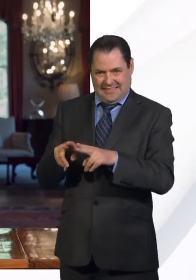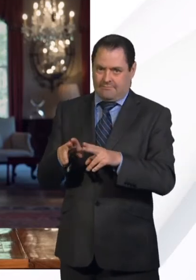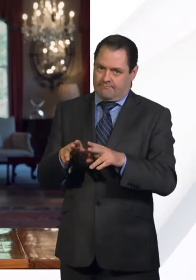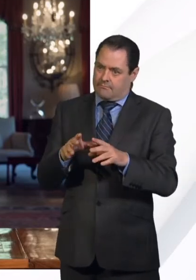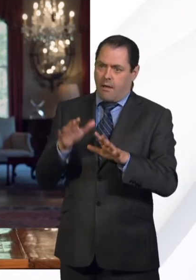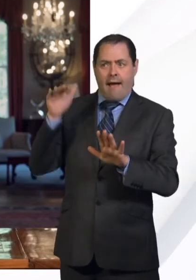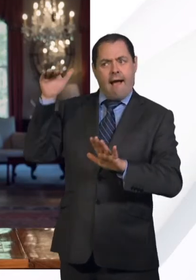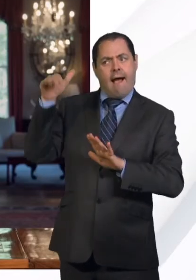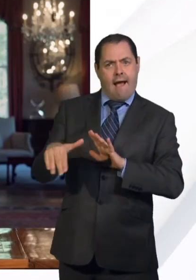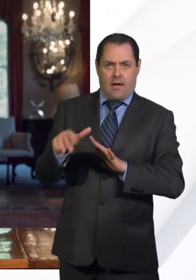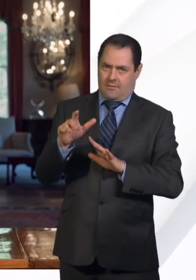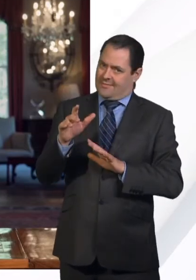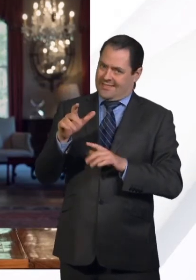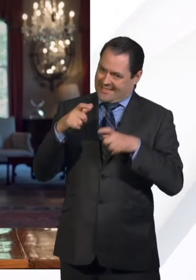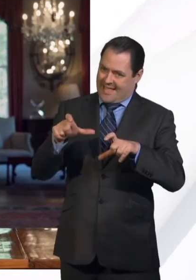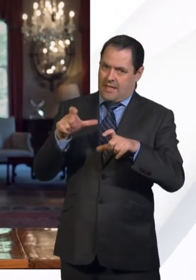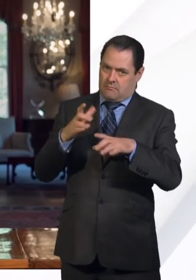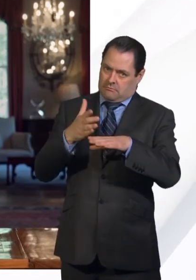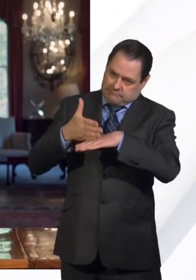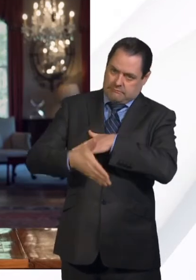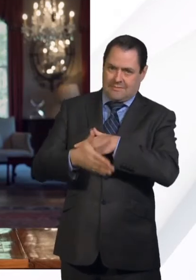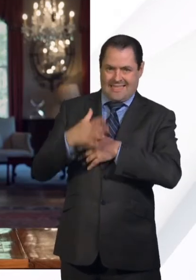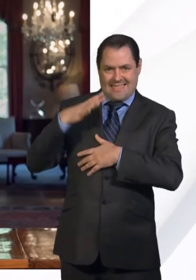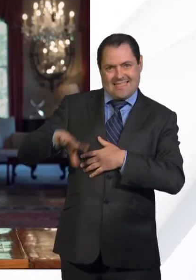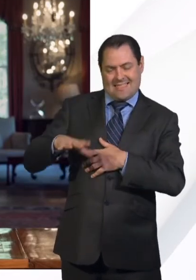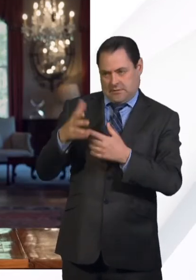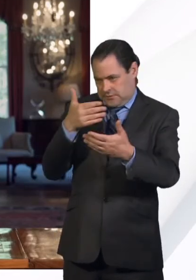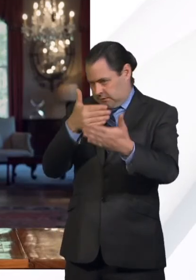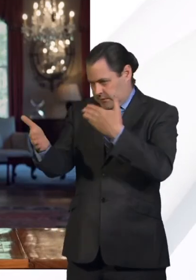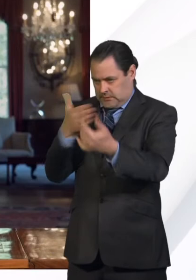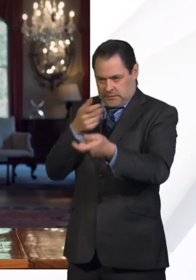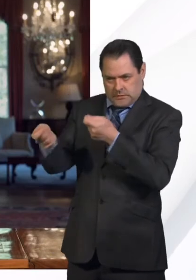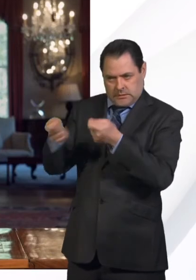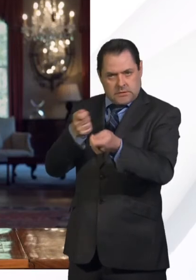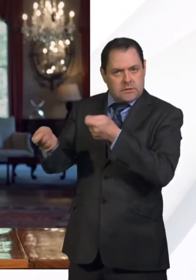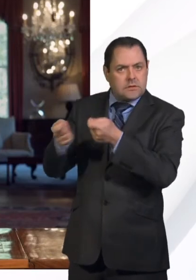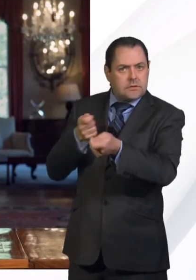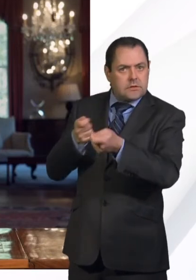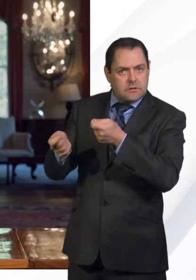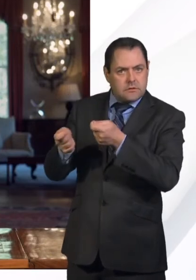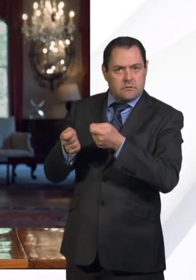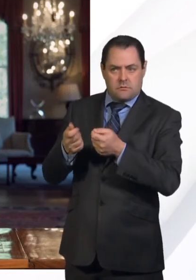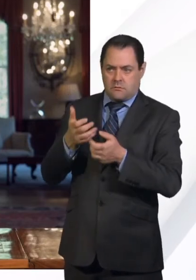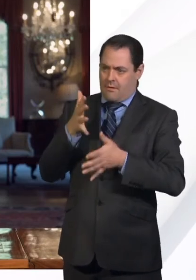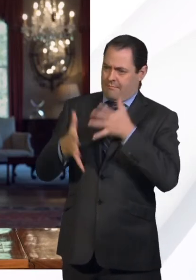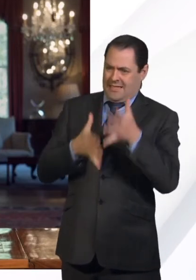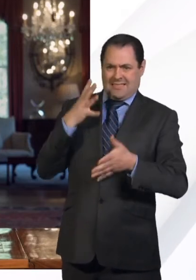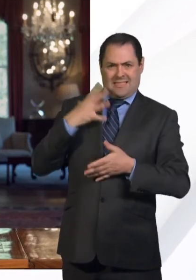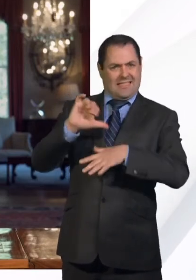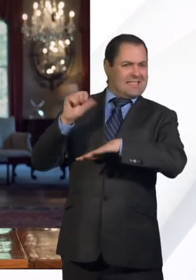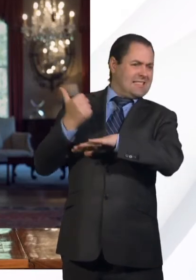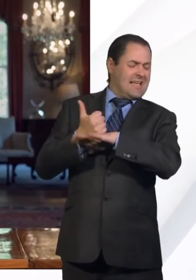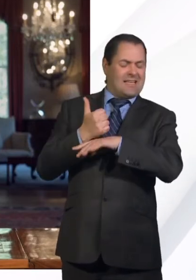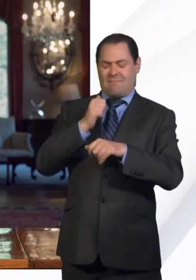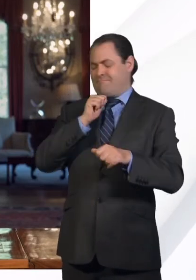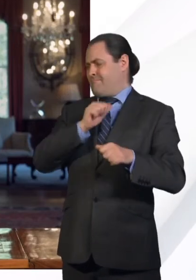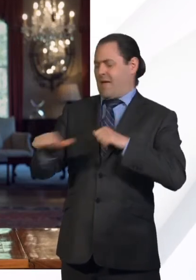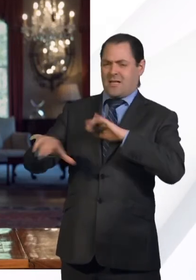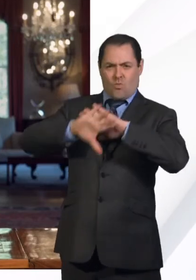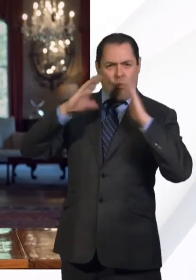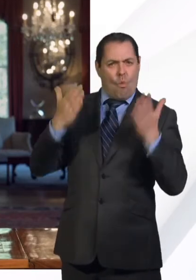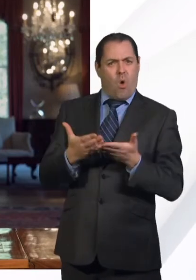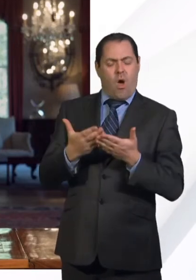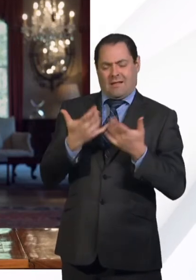be done. And if we're to control this virus, then we must have a world-beating system for